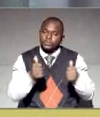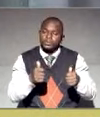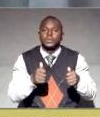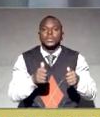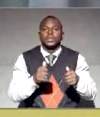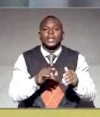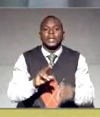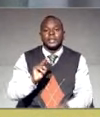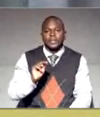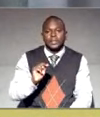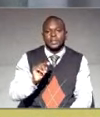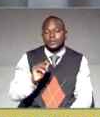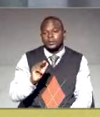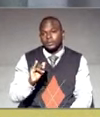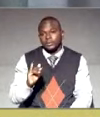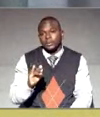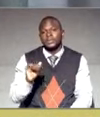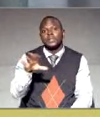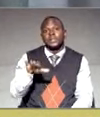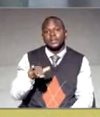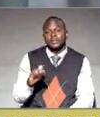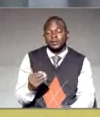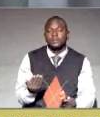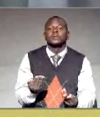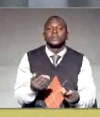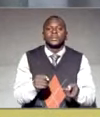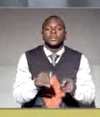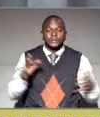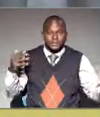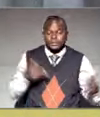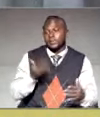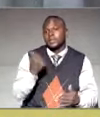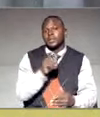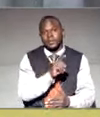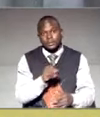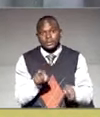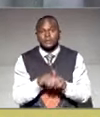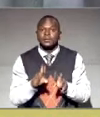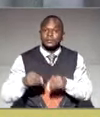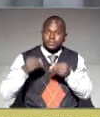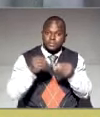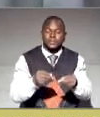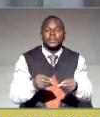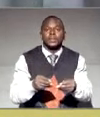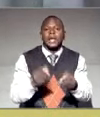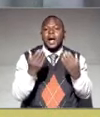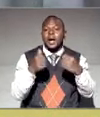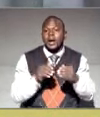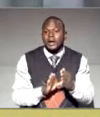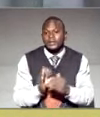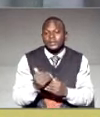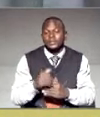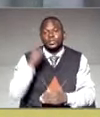at Nangoka Town Council Hall since the other week. Provision of access to